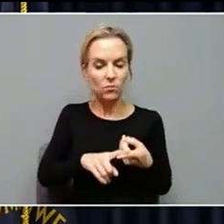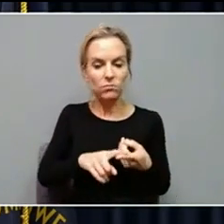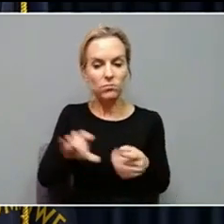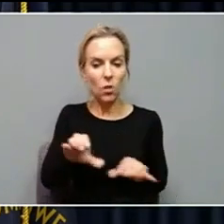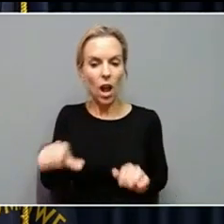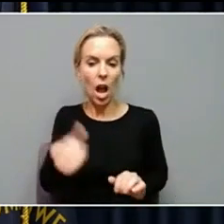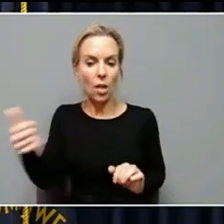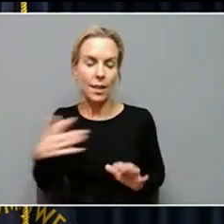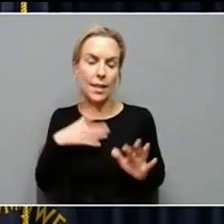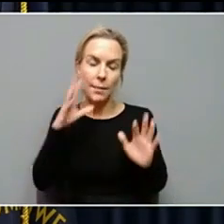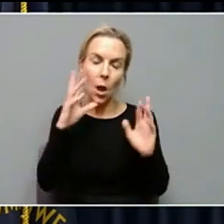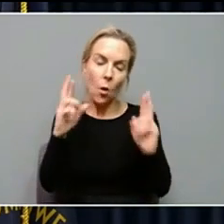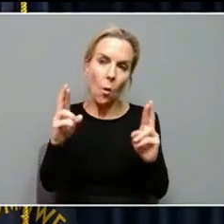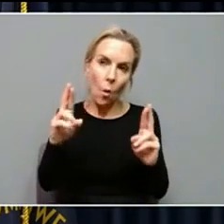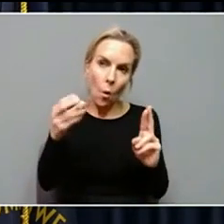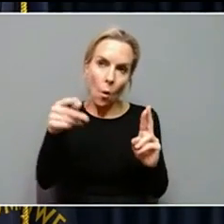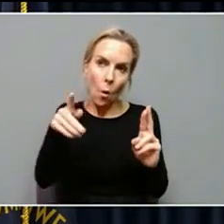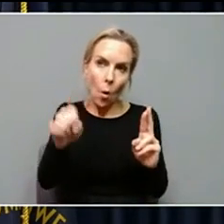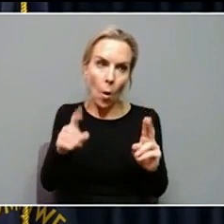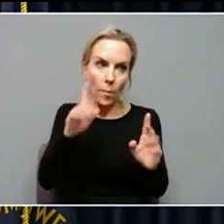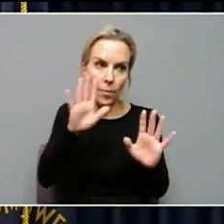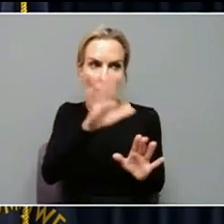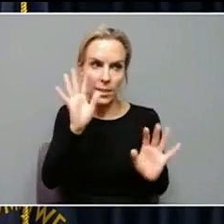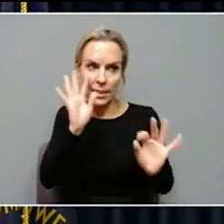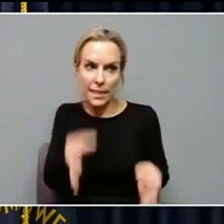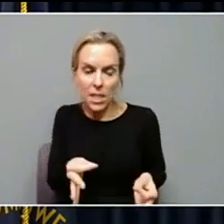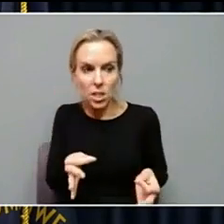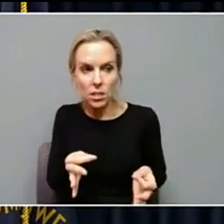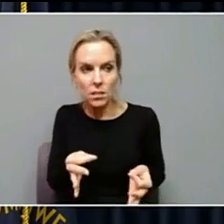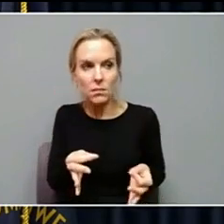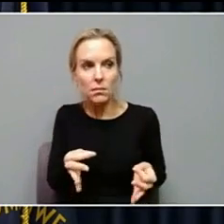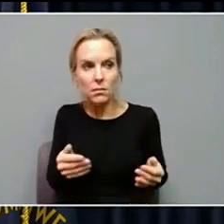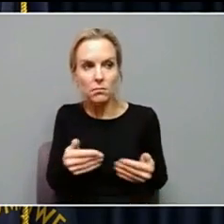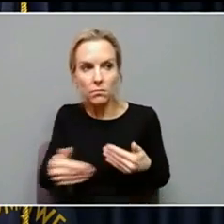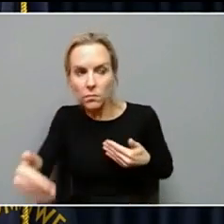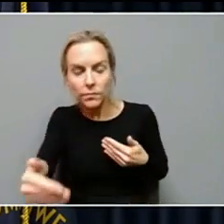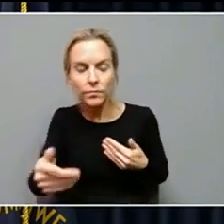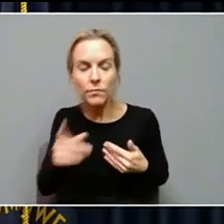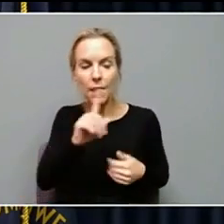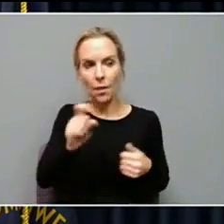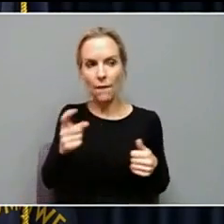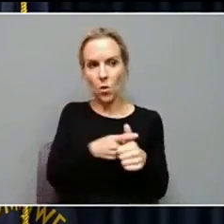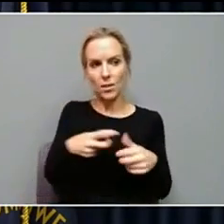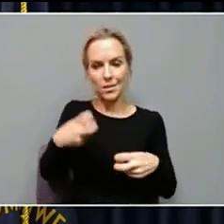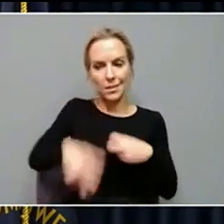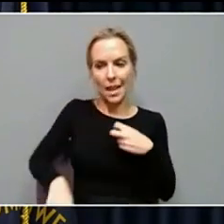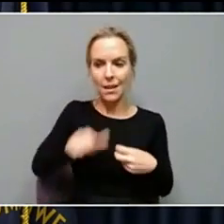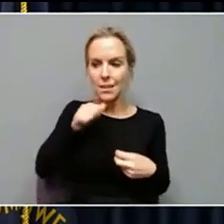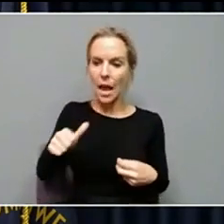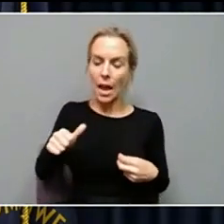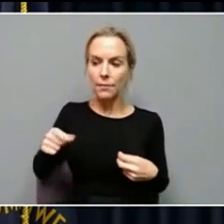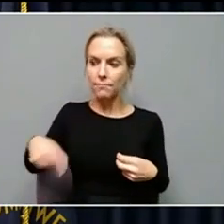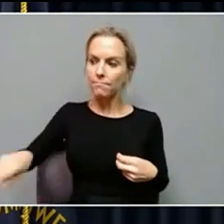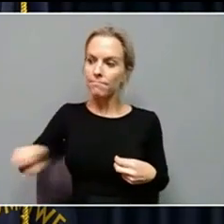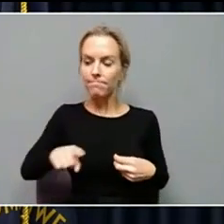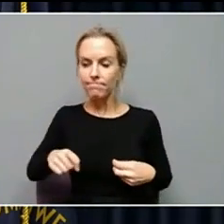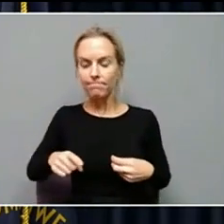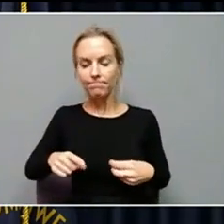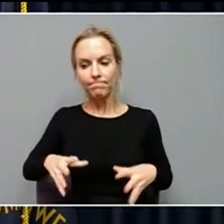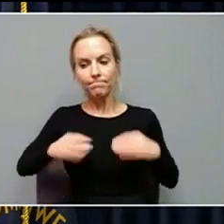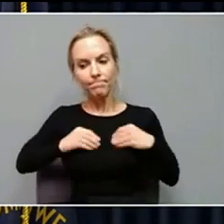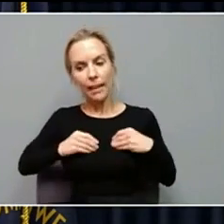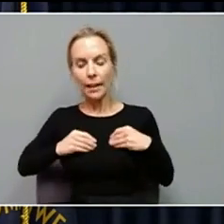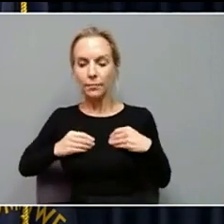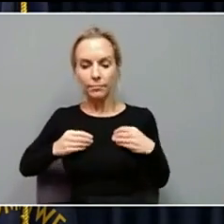hope about decisions coming out. And I think that was the first tough one where it might not please everybody out there, but it was the right